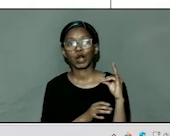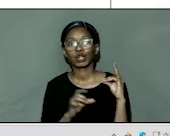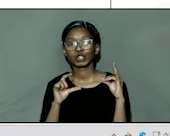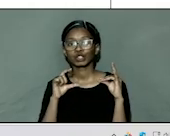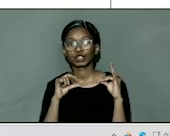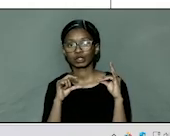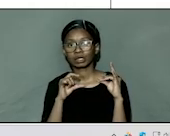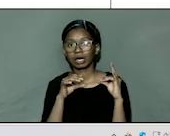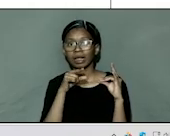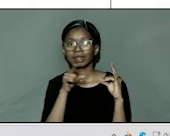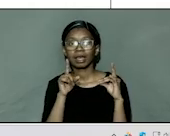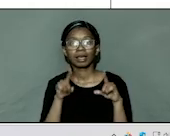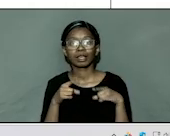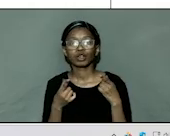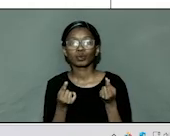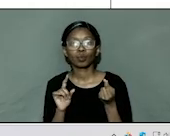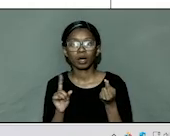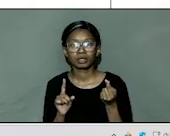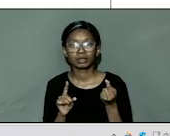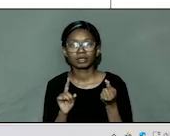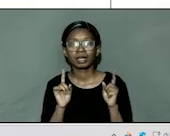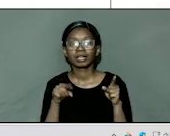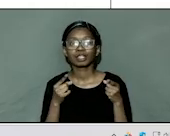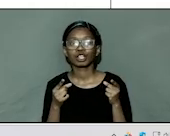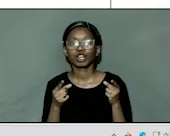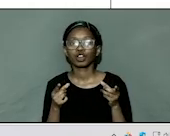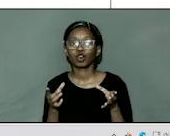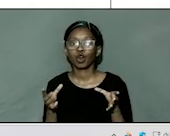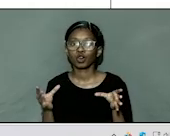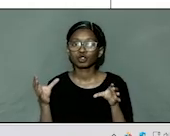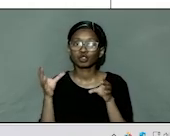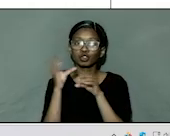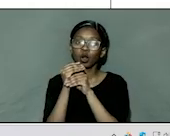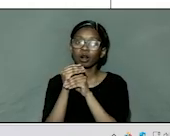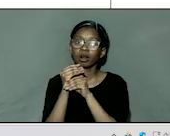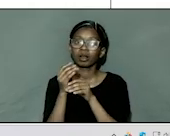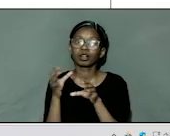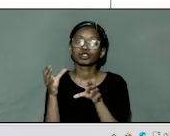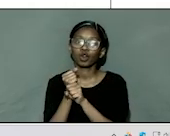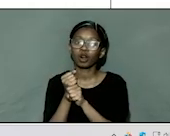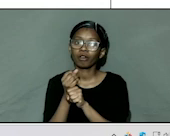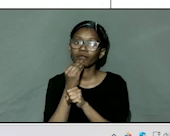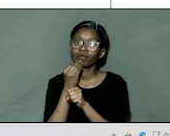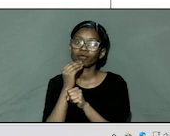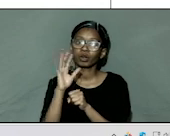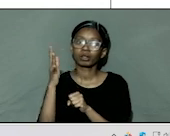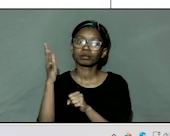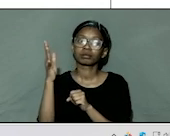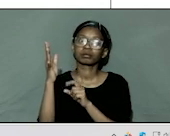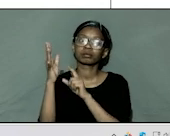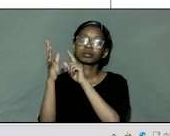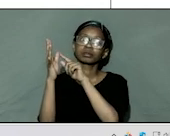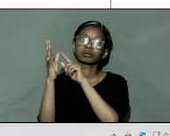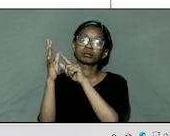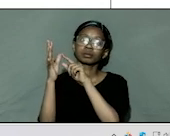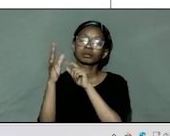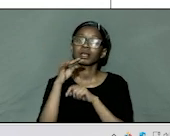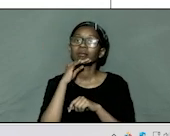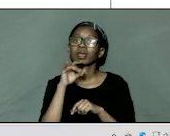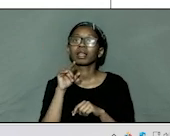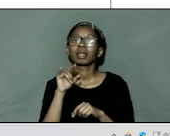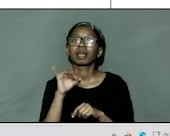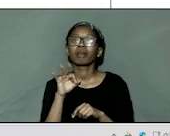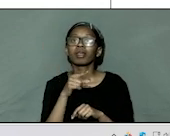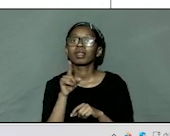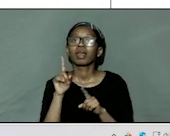what? They could not reach the top of the what? Of the trees. Again. So therefore, if they do not reach the top of the